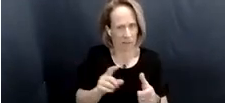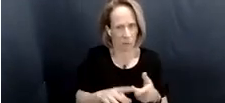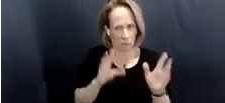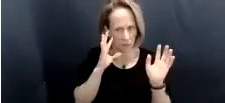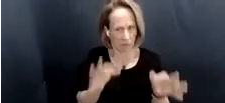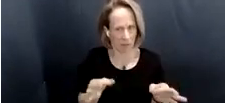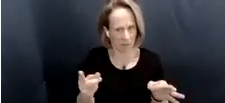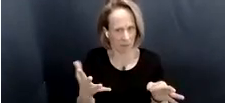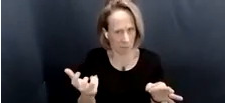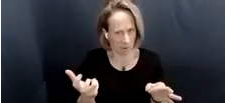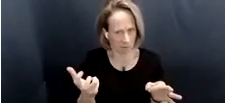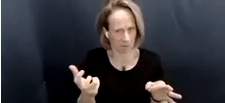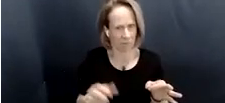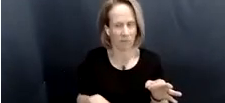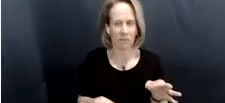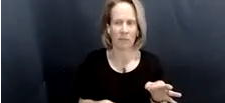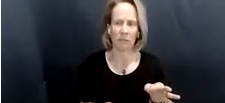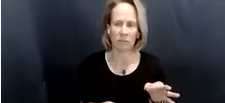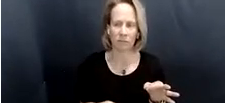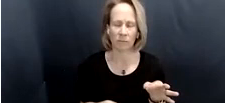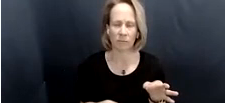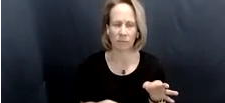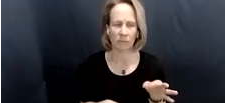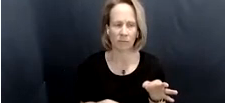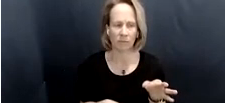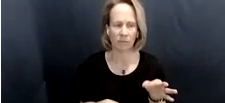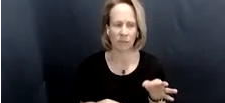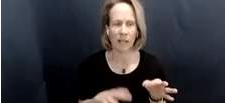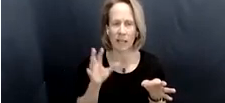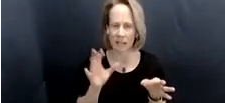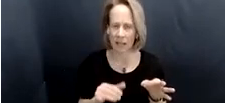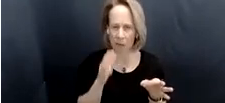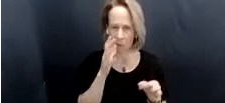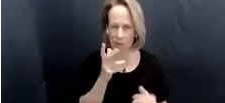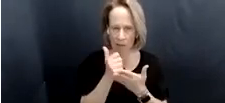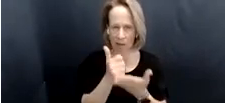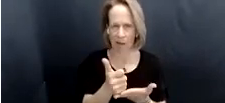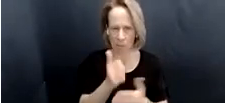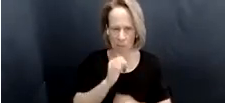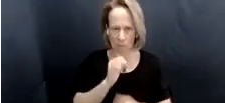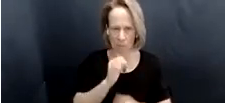they want is going to immediately give you that rapport and